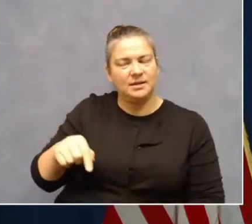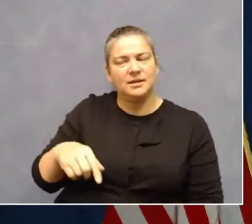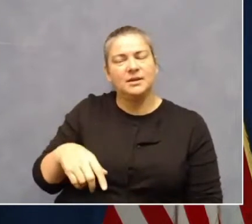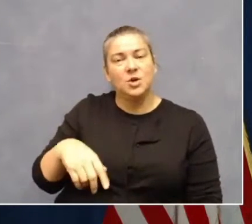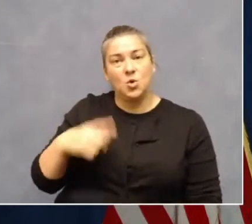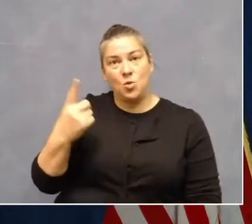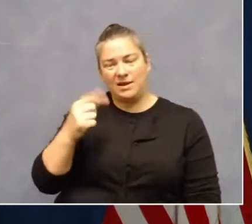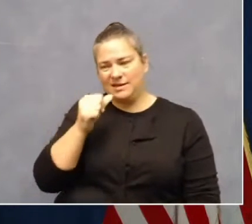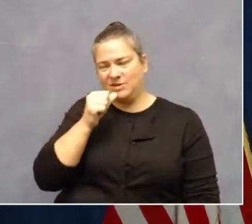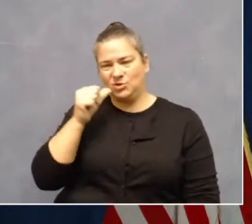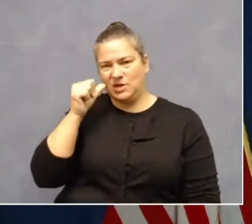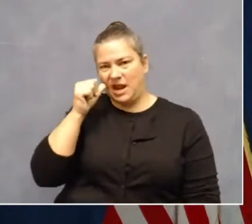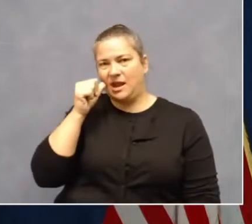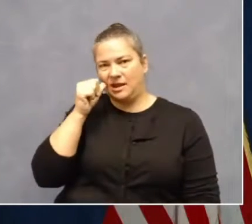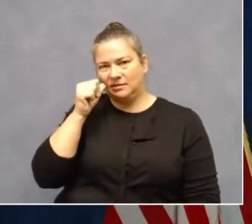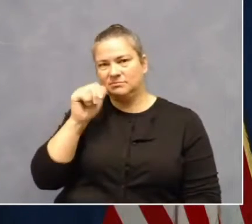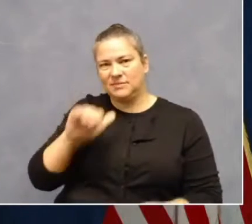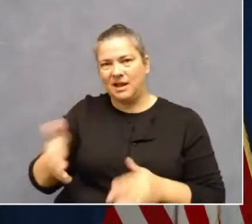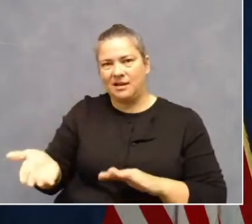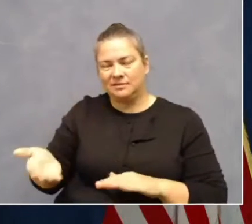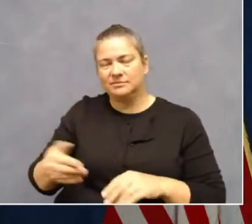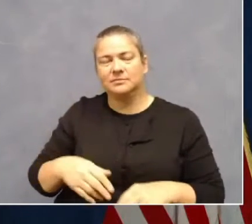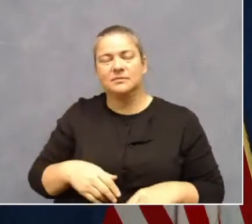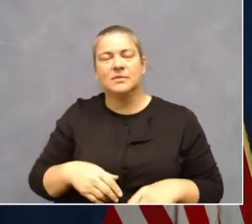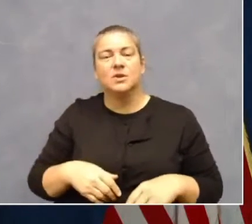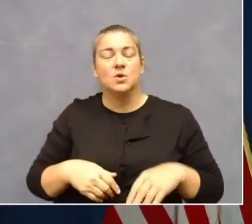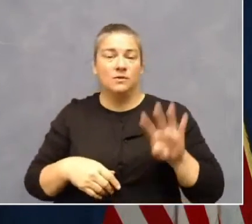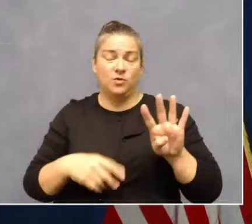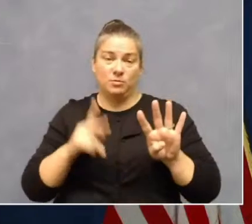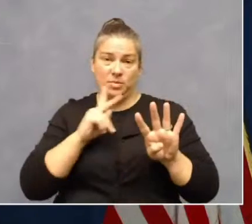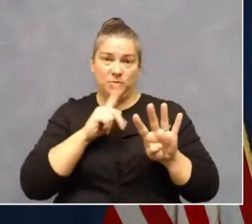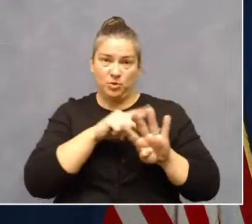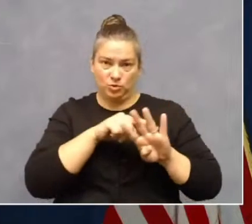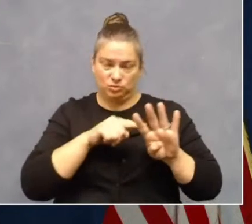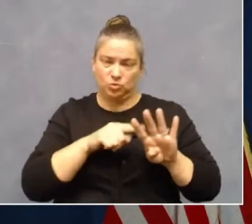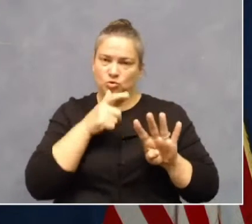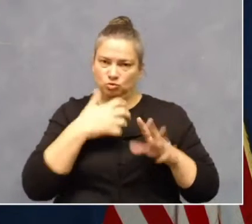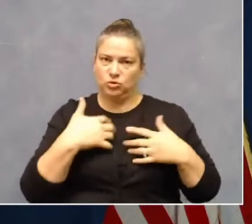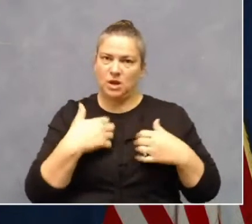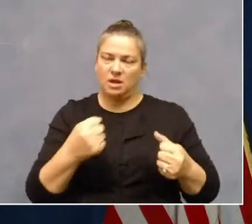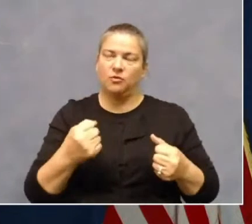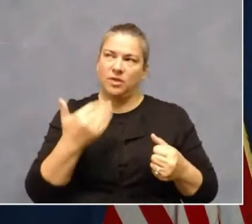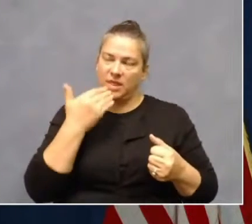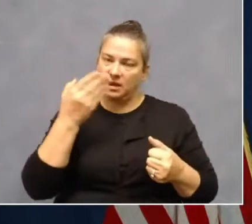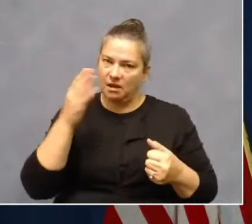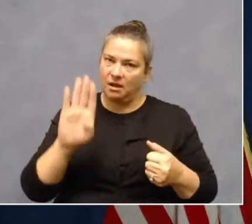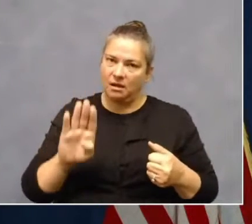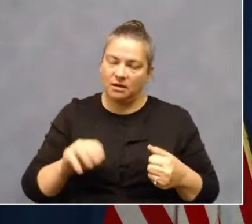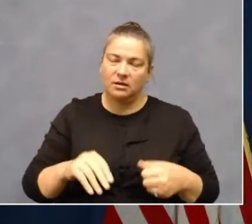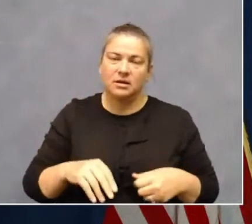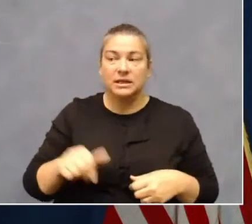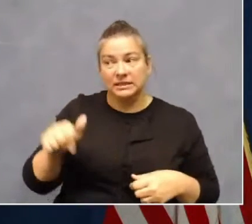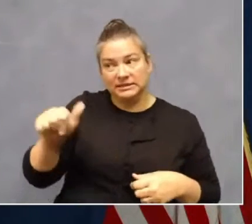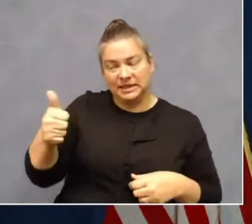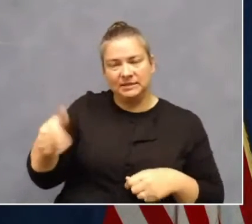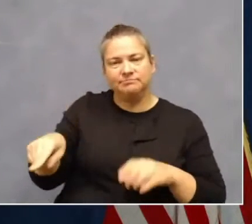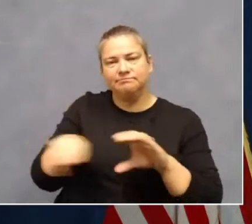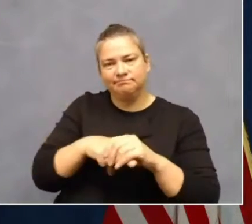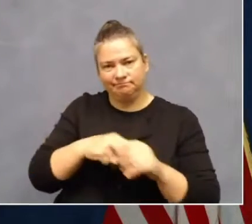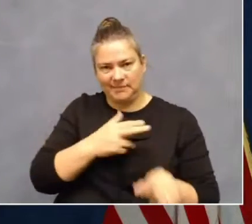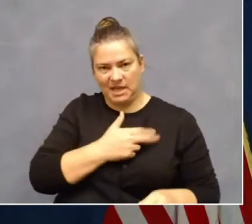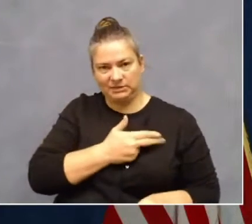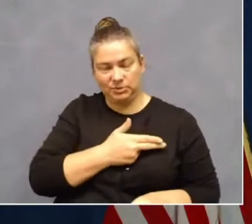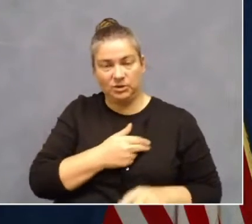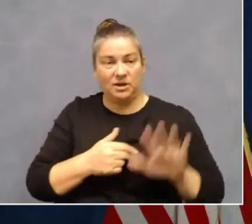yesterday. We have 4 individuals that have recovered, thank God for that, 10 that are hospitalized, and 51